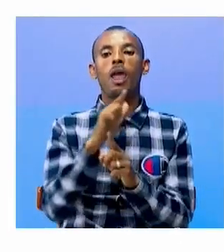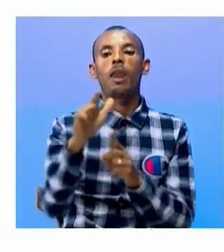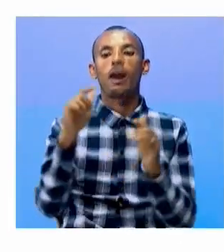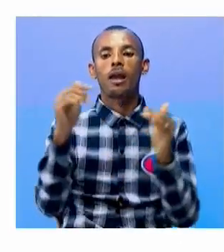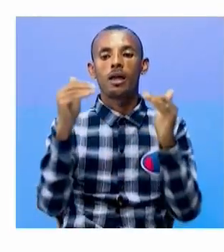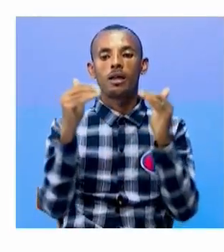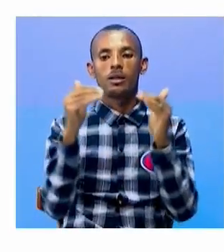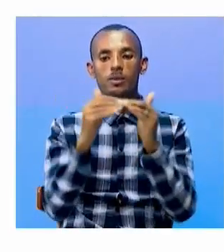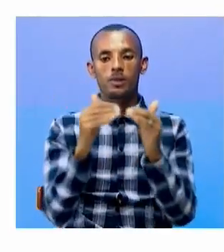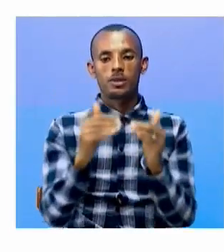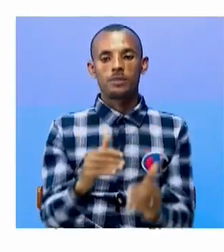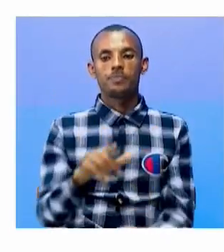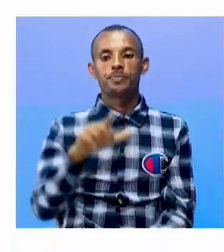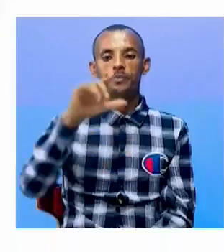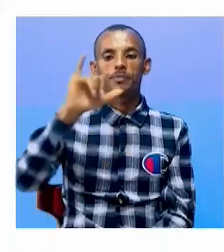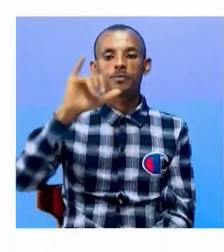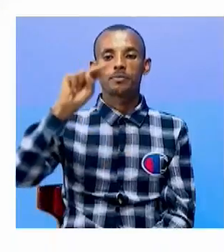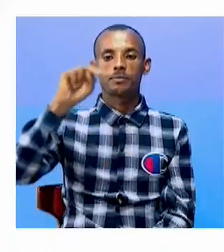linear